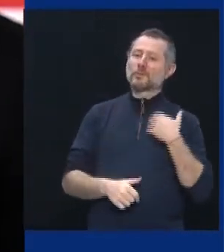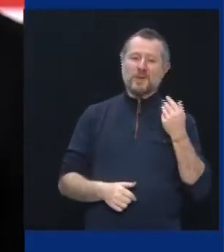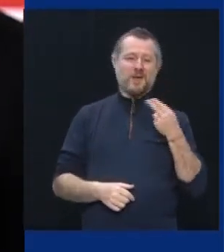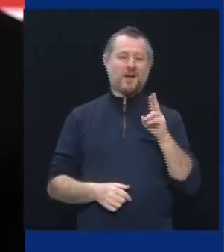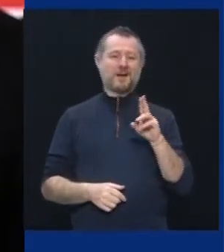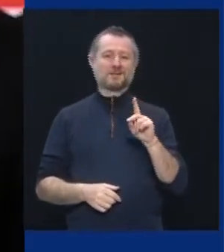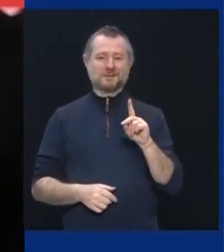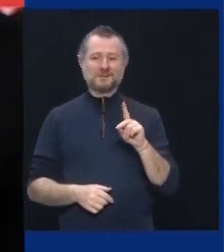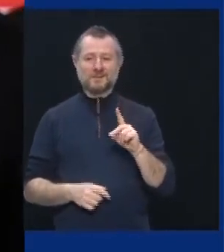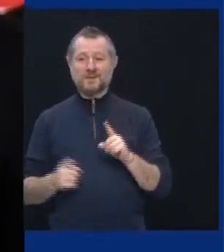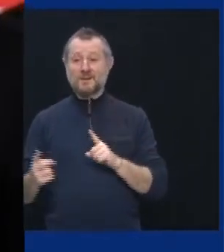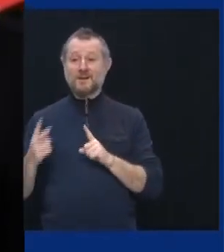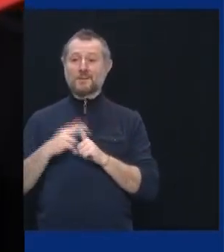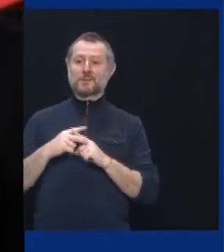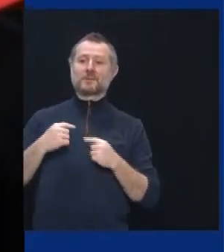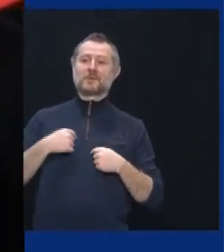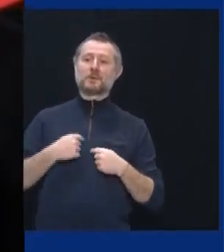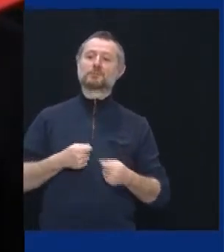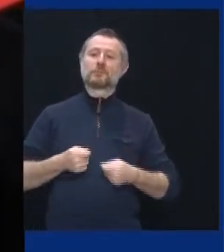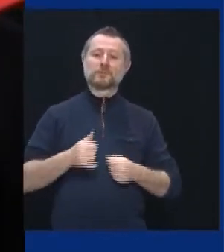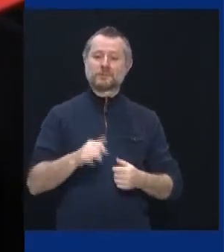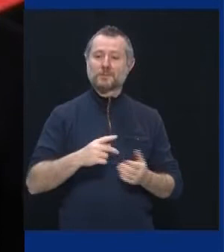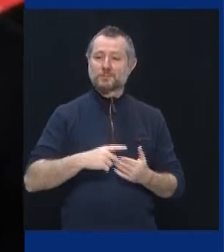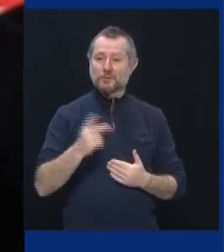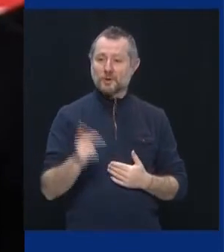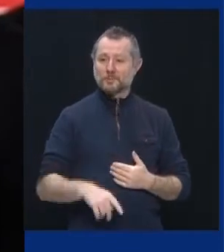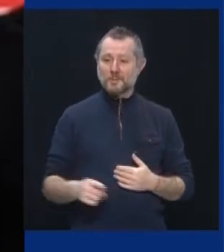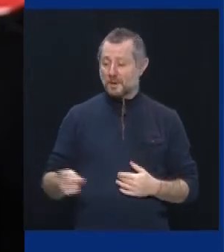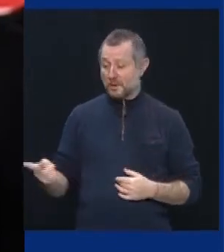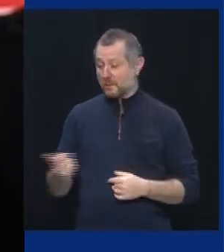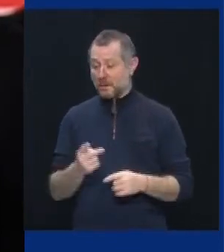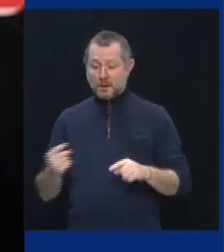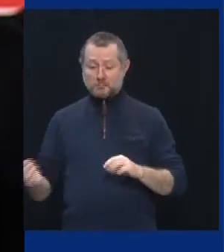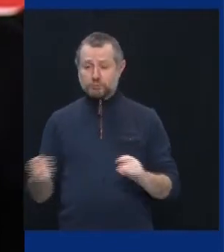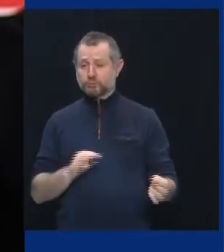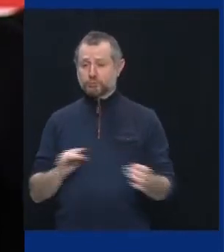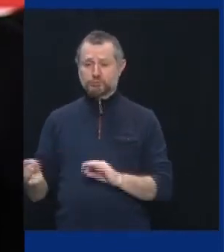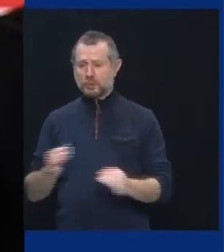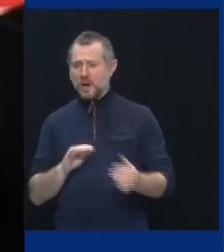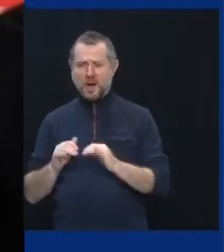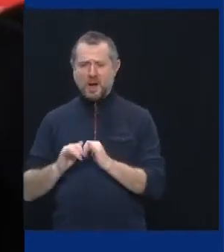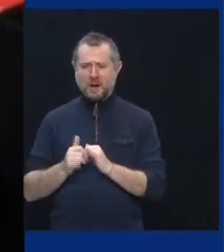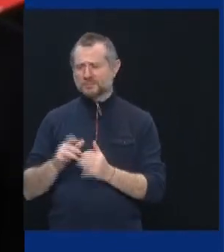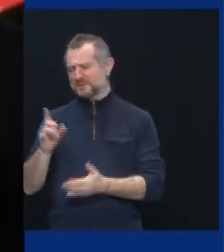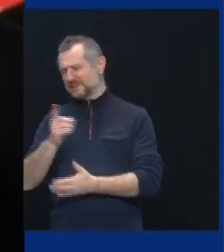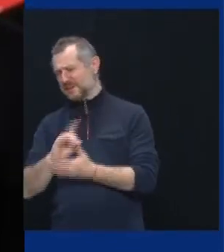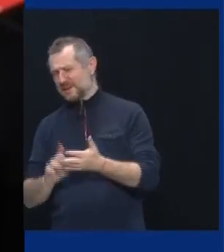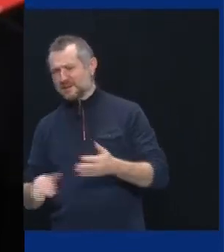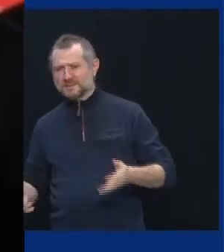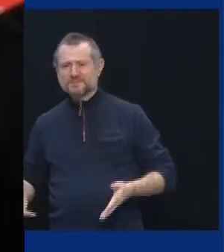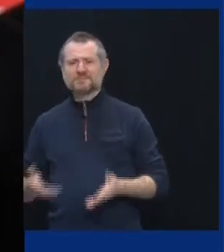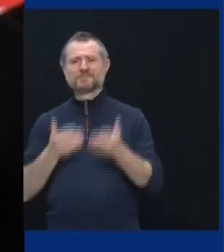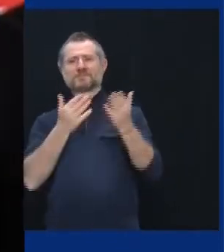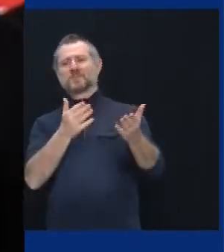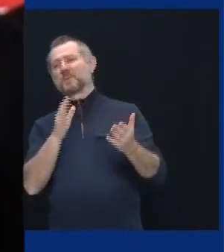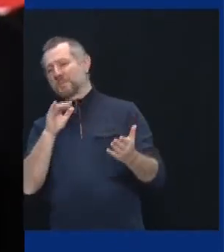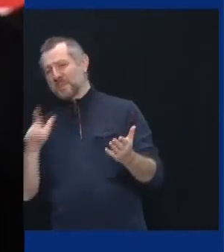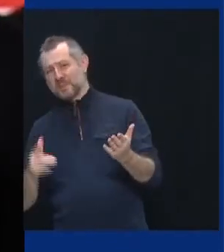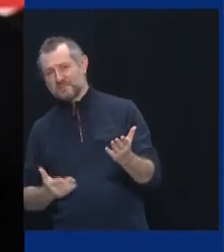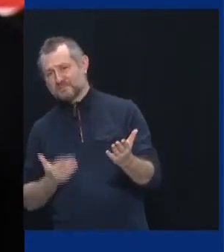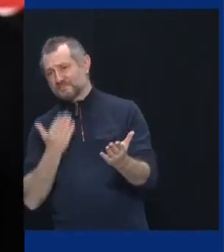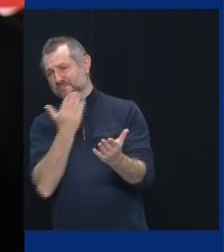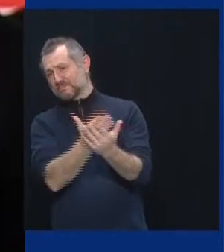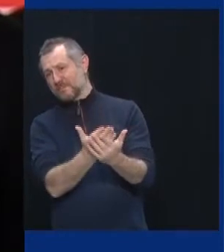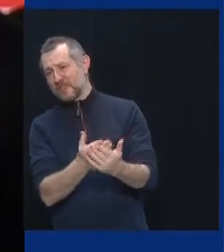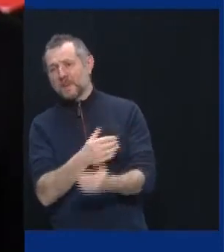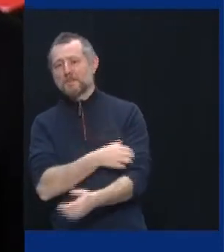the program. And they were talking about how to design the legislation for the empowerment zones. An